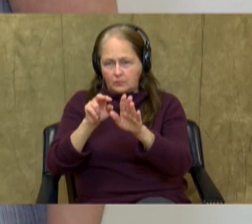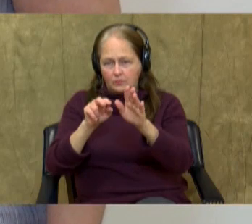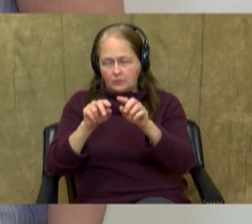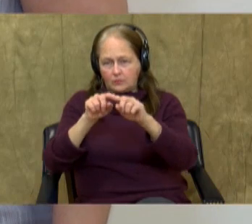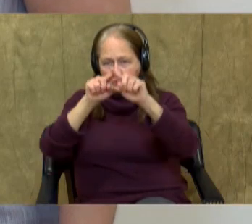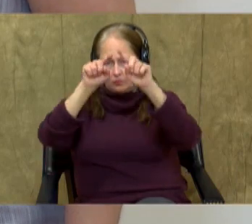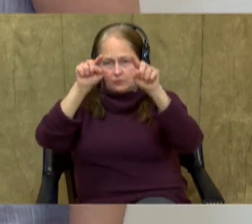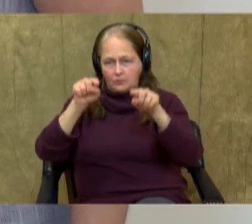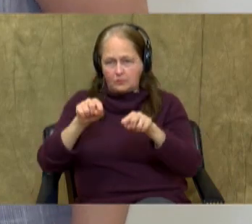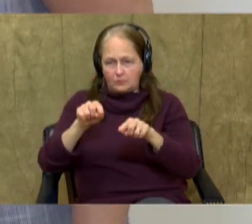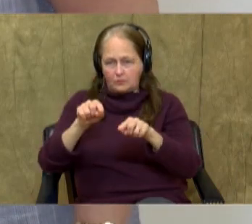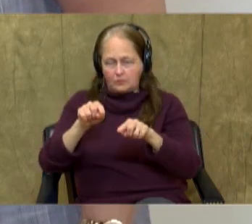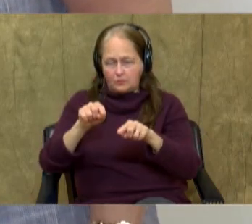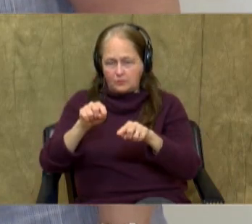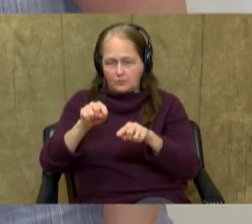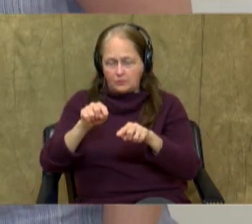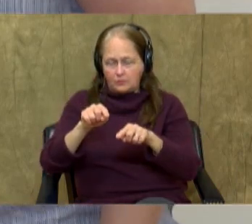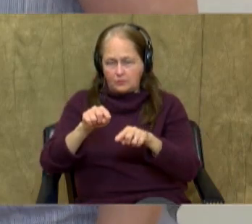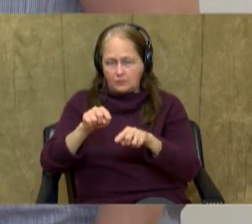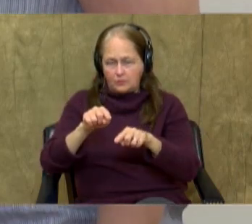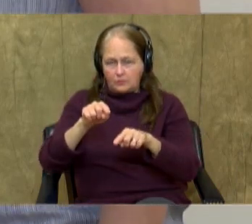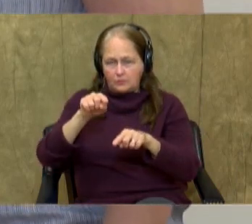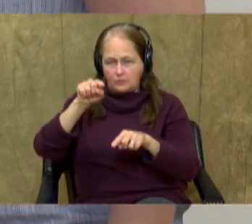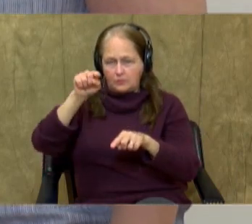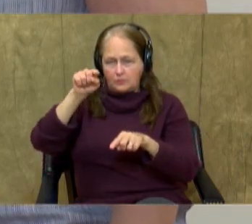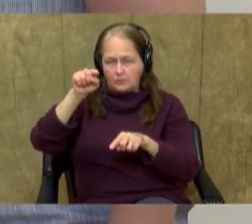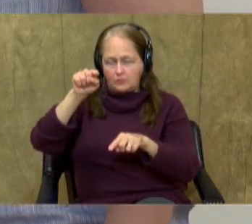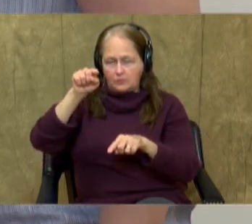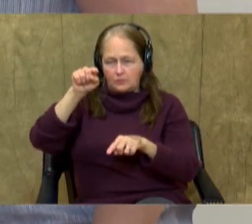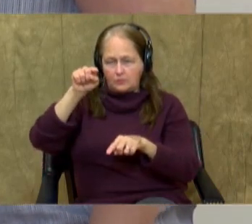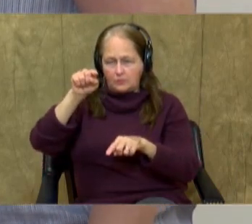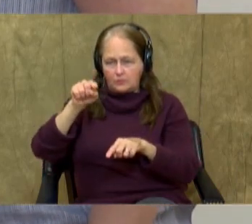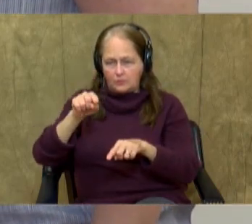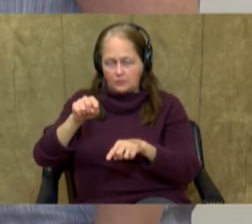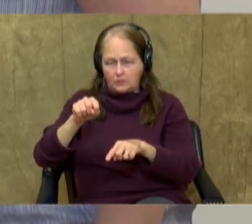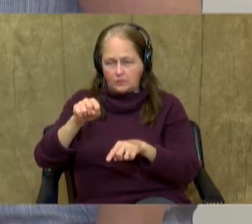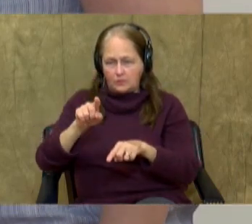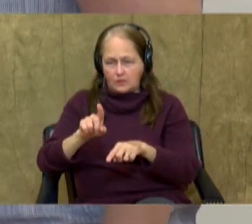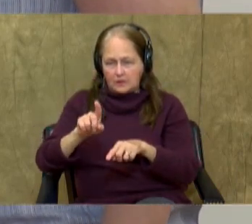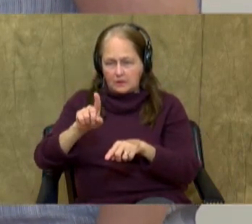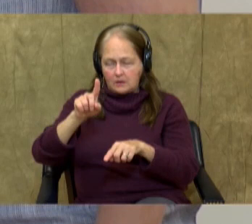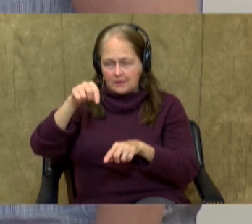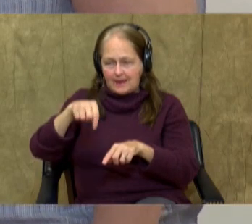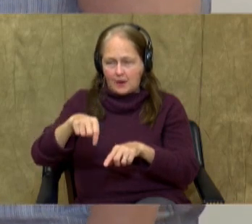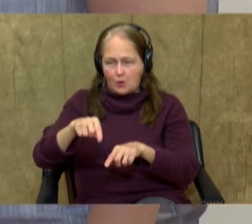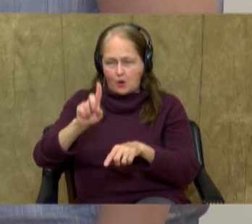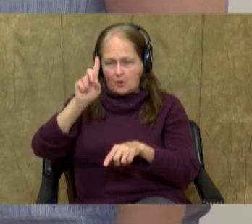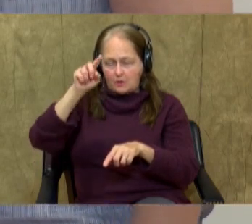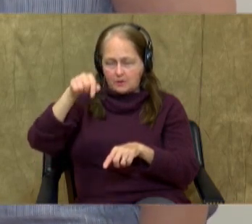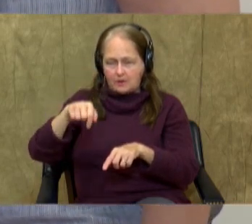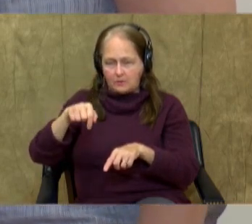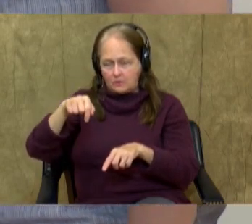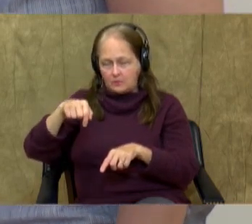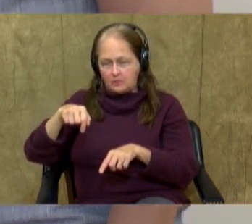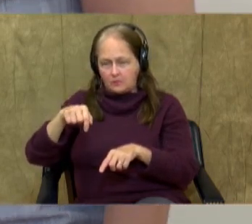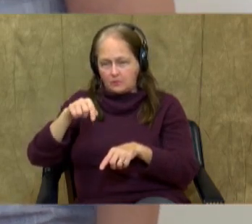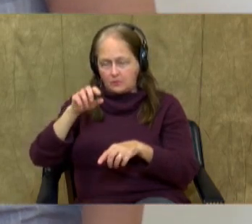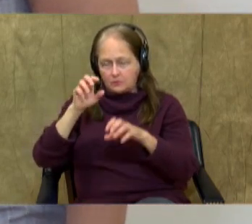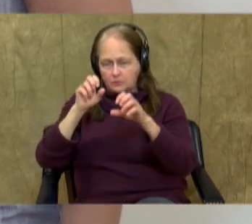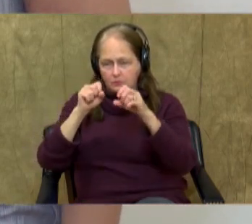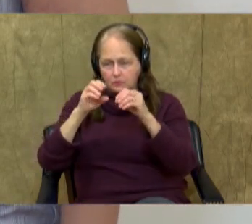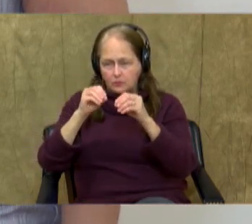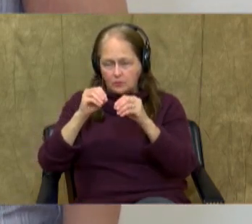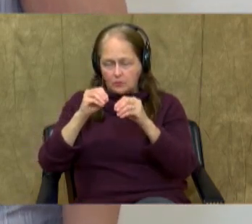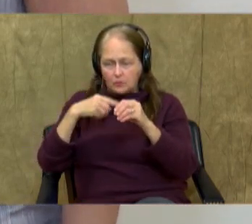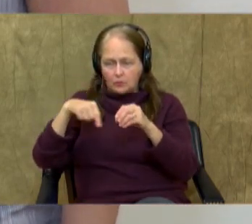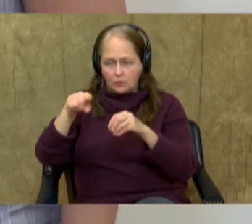goes up, back down, up a little, down, and it keeps going down. So we